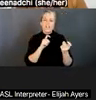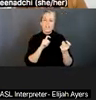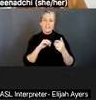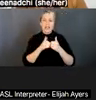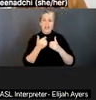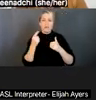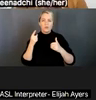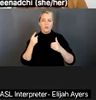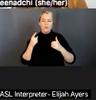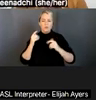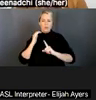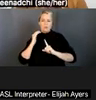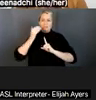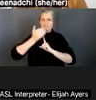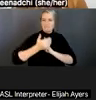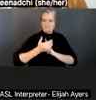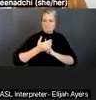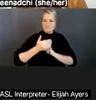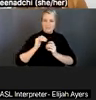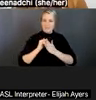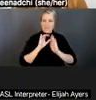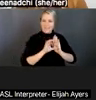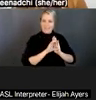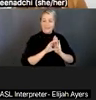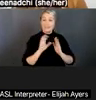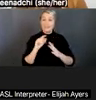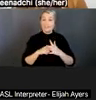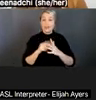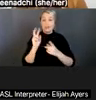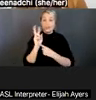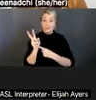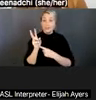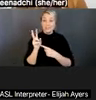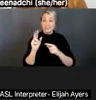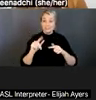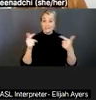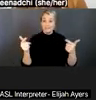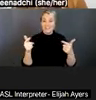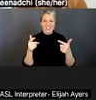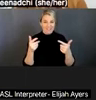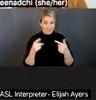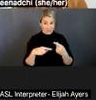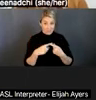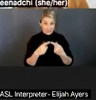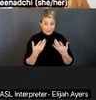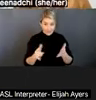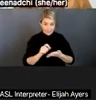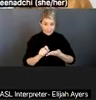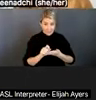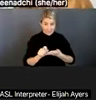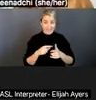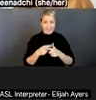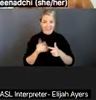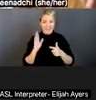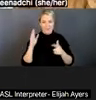character? So we'll start for 2 minutes, and we're going to be going into breakout rooms after this.